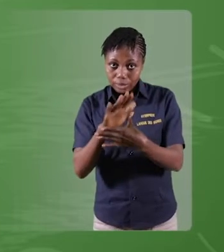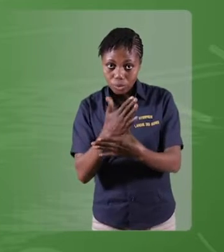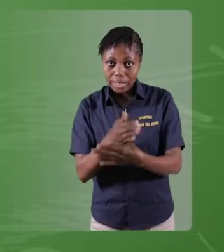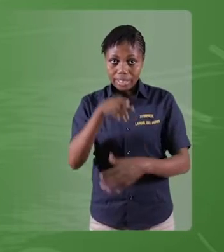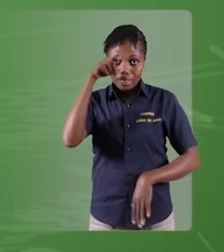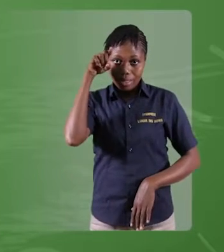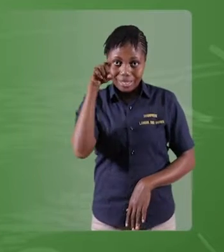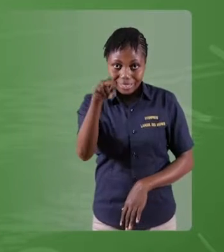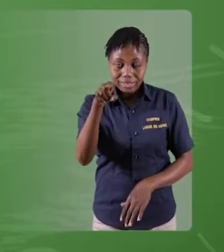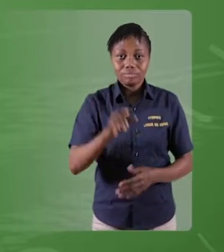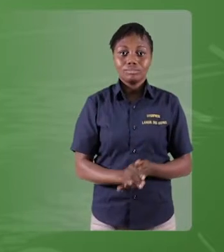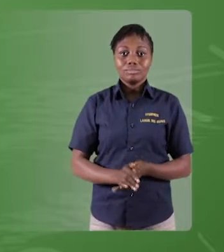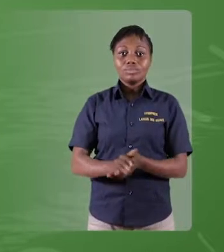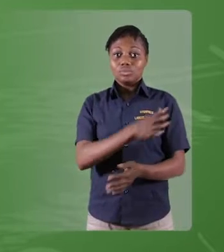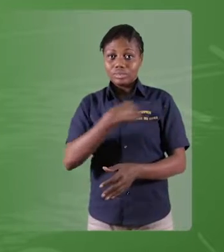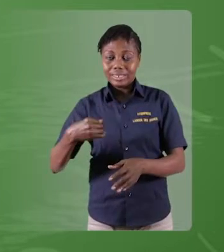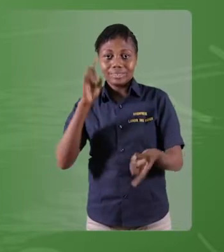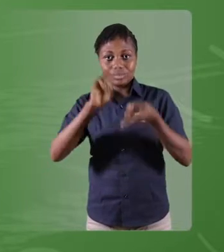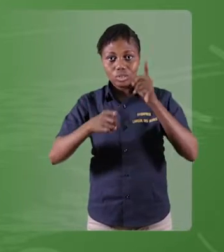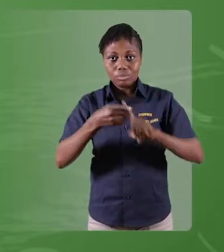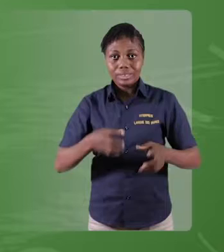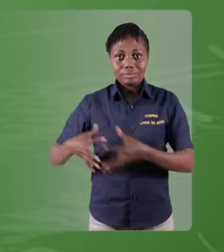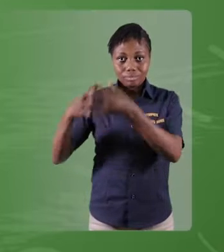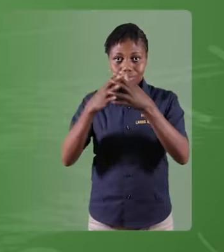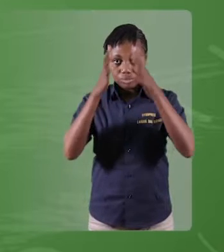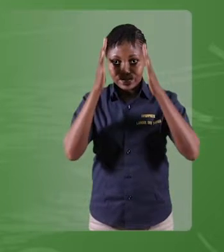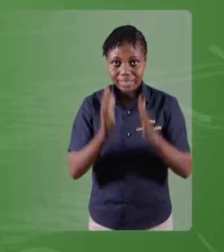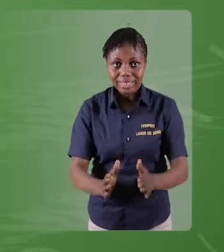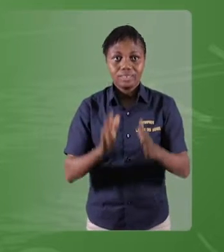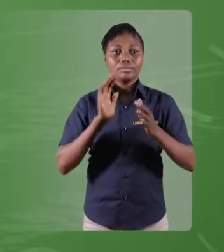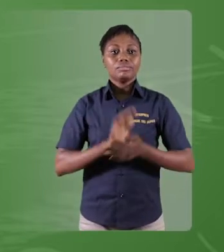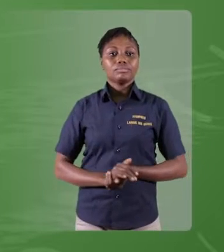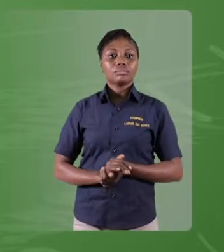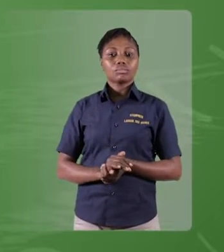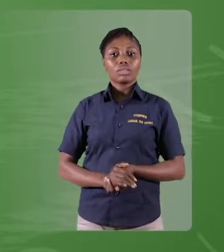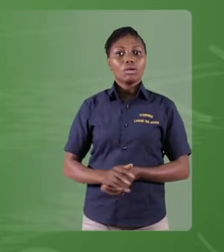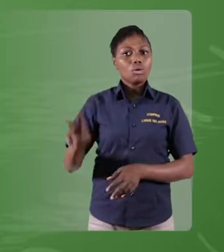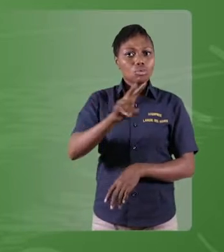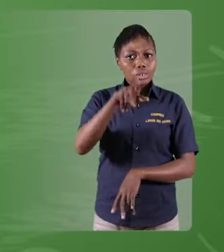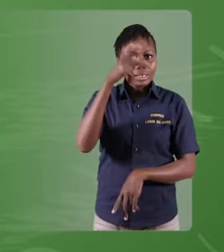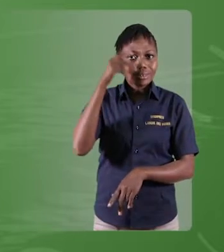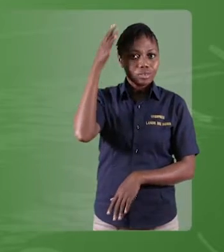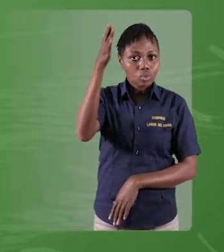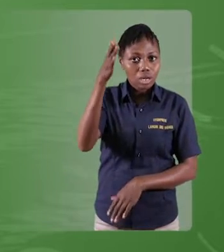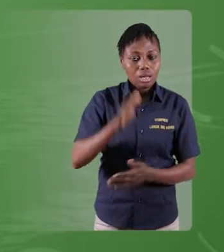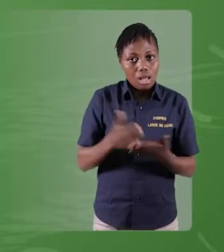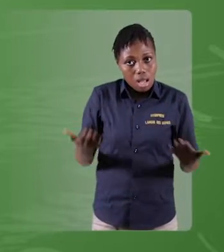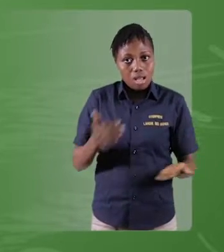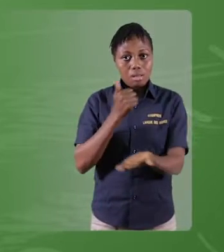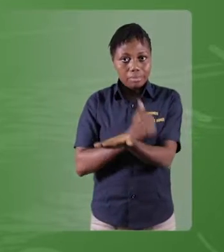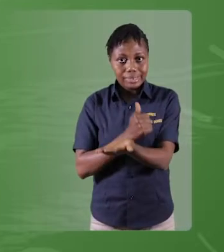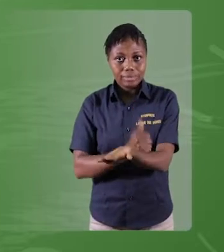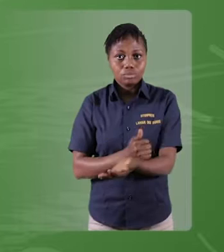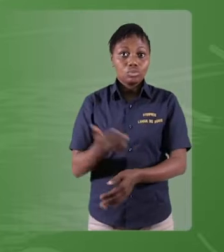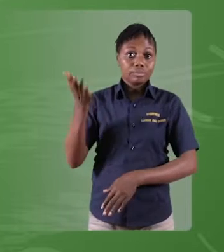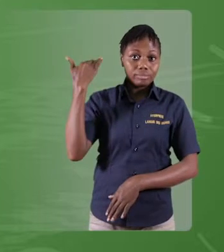American and you. And what will you talk about? You talk about your city, Abidjan, what your